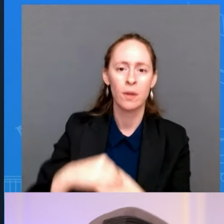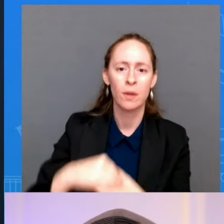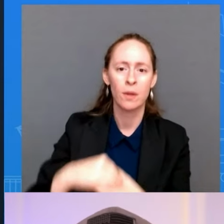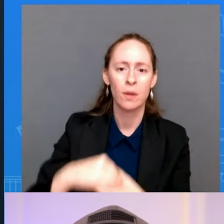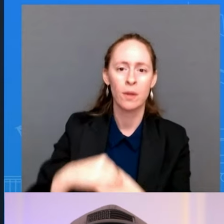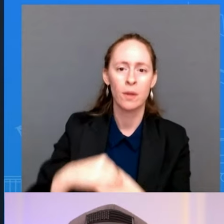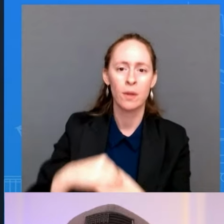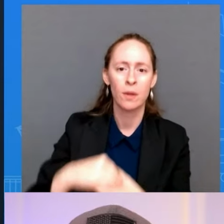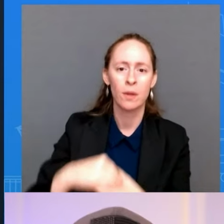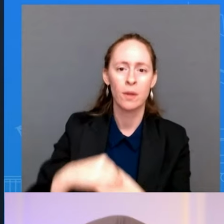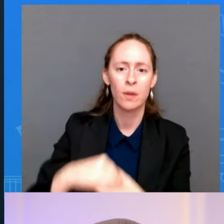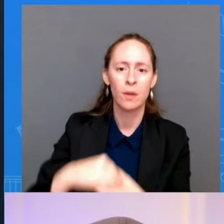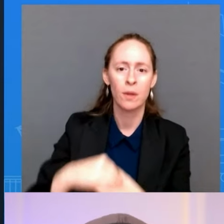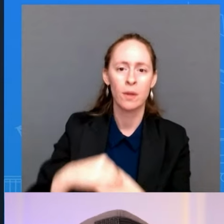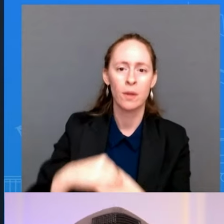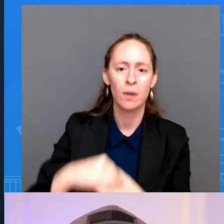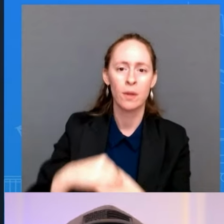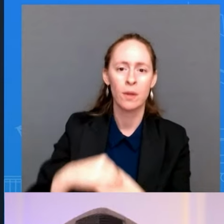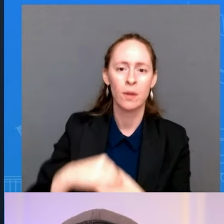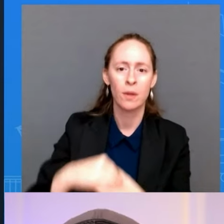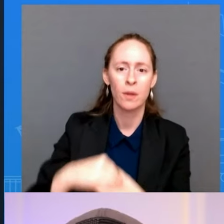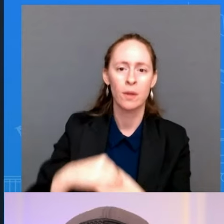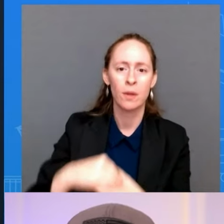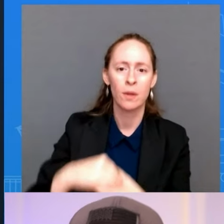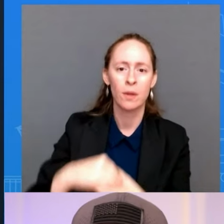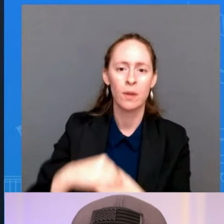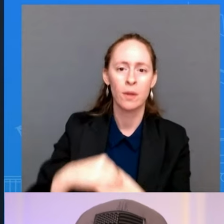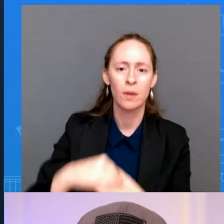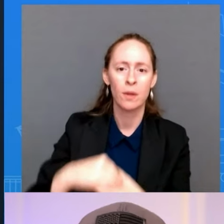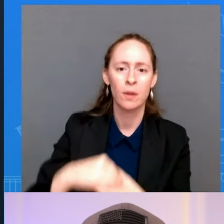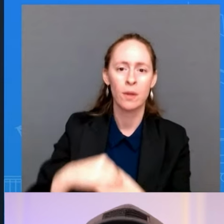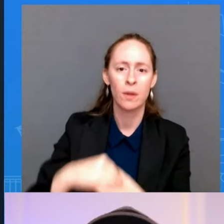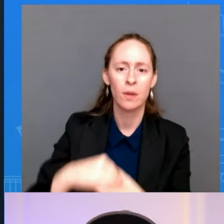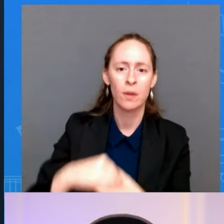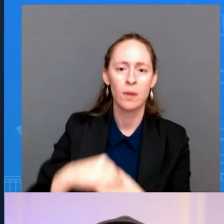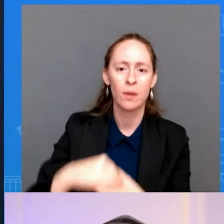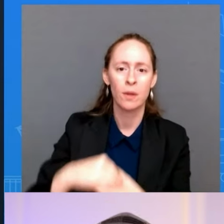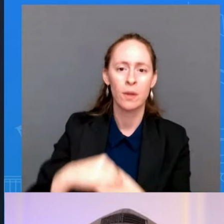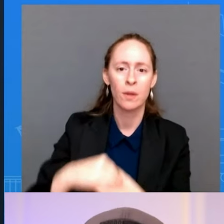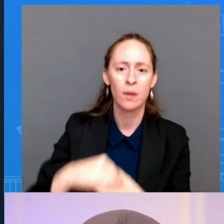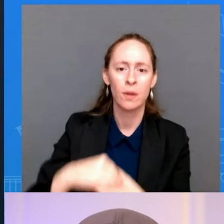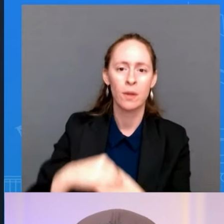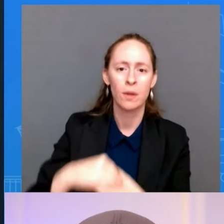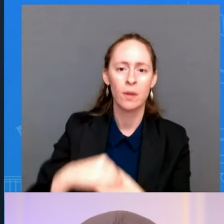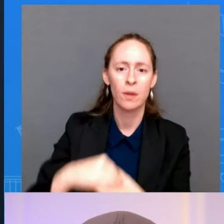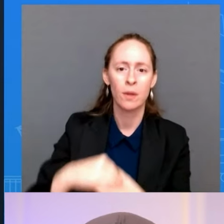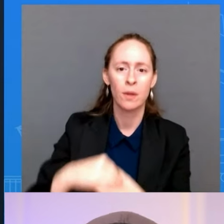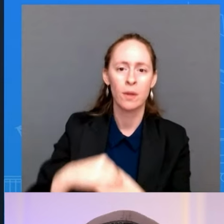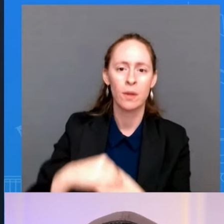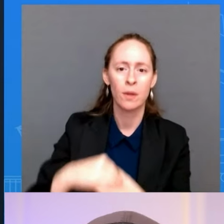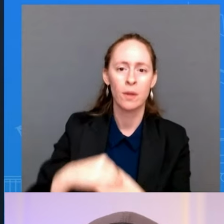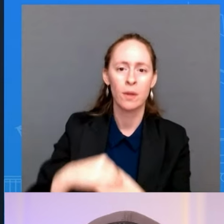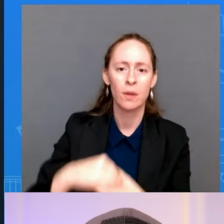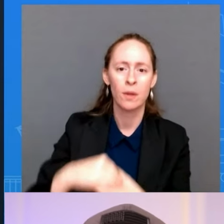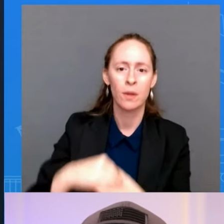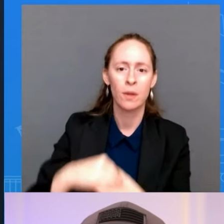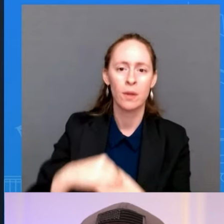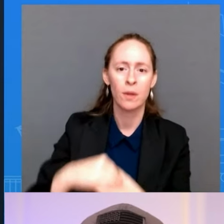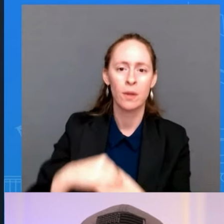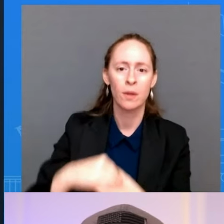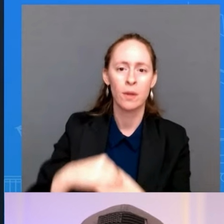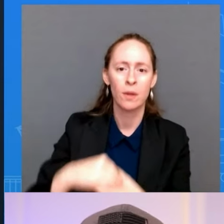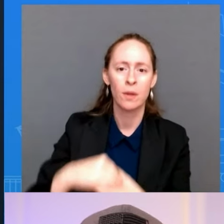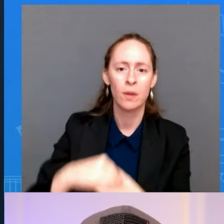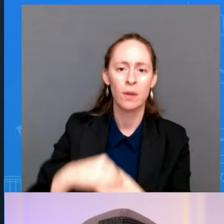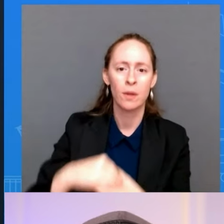me. Look, she redefined what a recession was. There's no way in hell we're going to trust anything that's coming out of your mouth. And